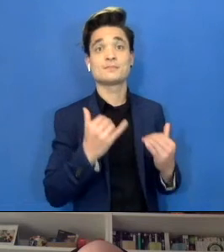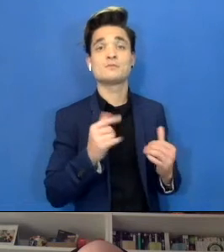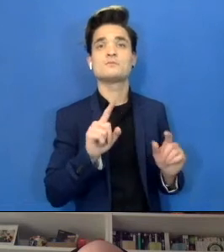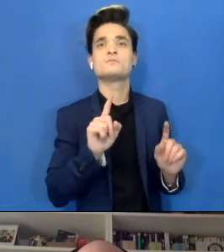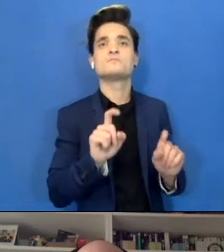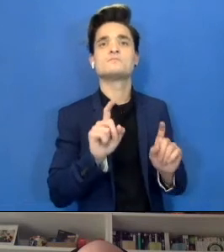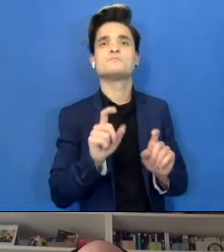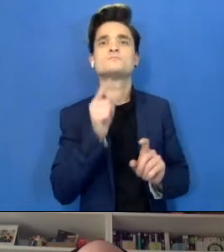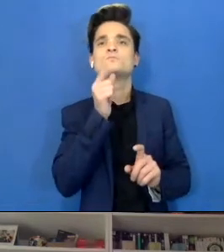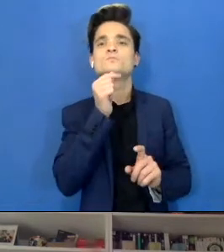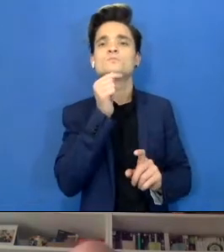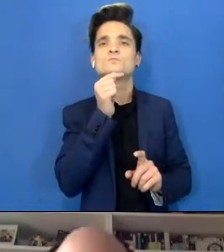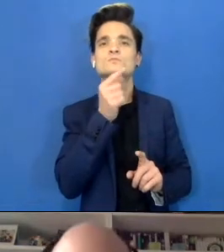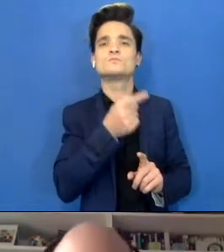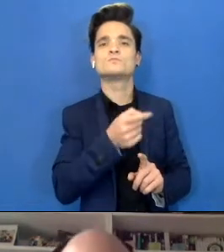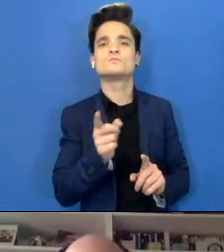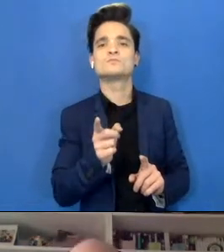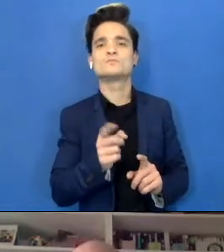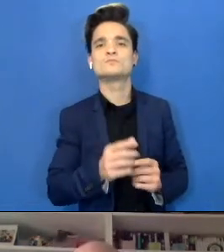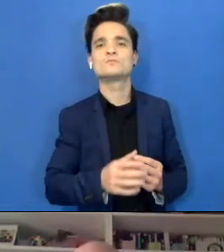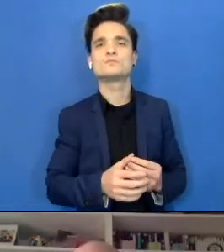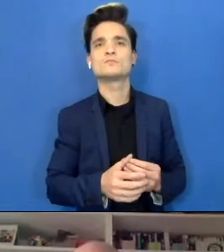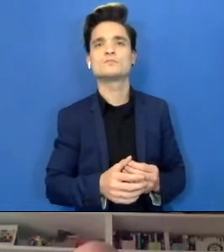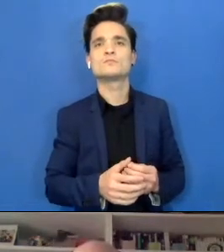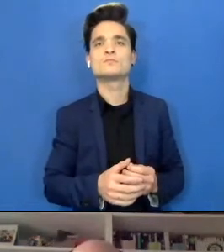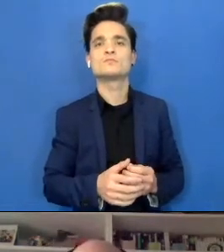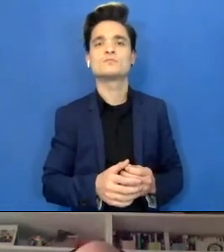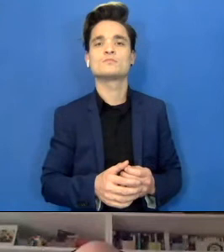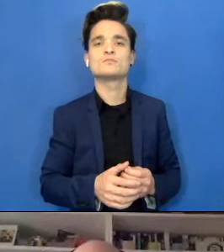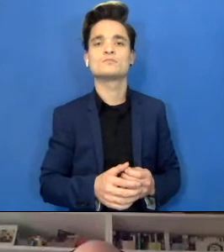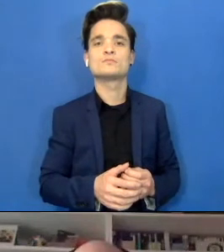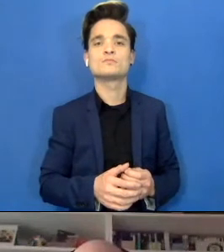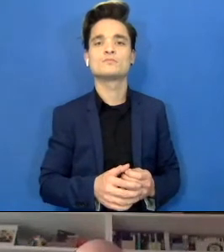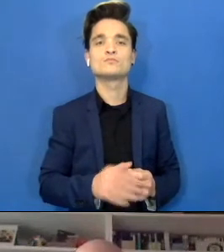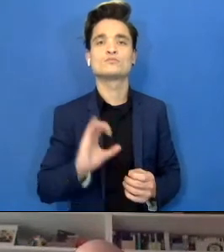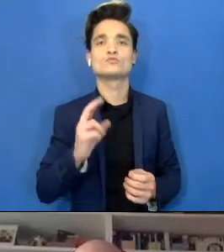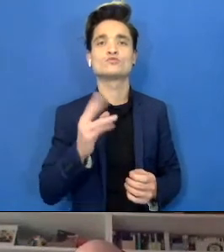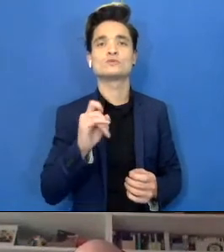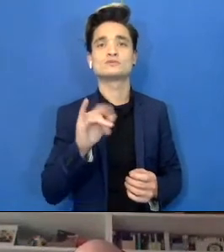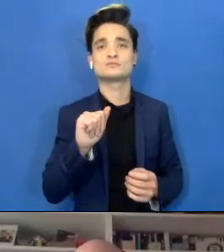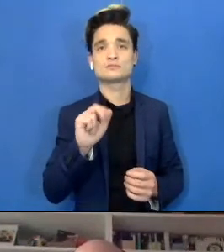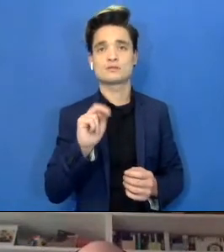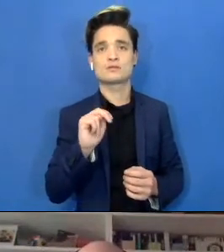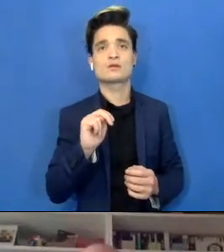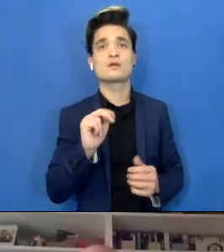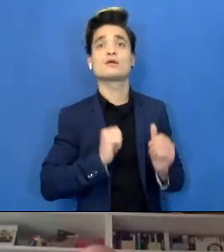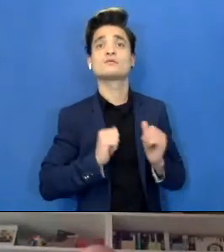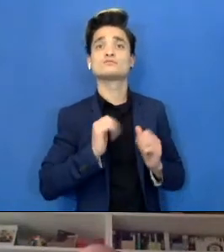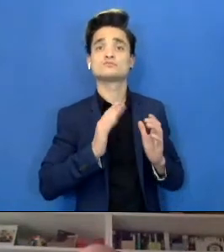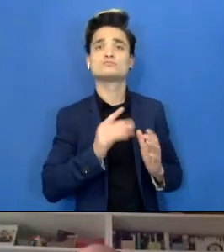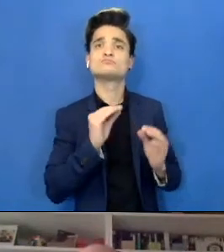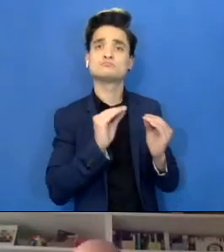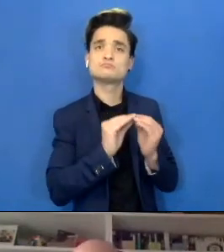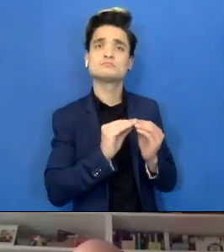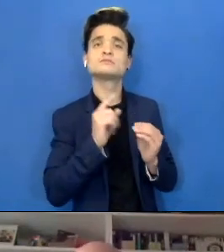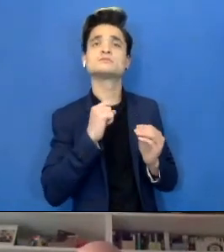Yeah, I think the act of the kiss itself is something you can agree before going on stage. So I had